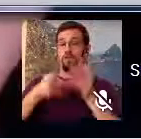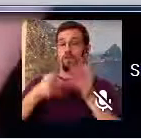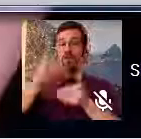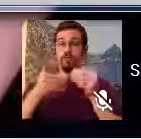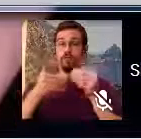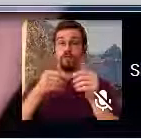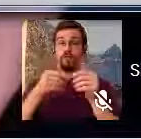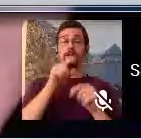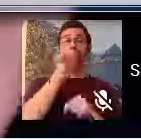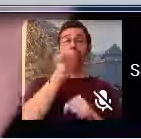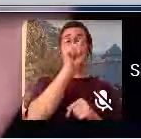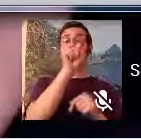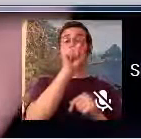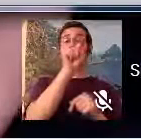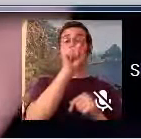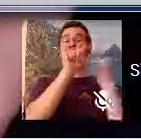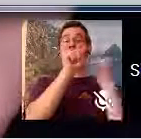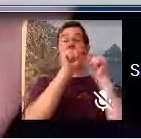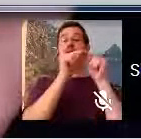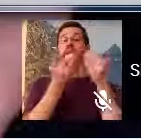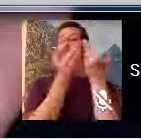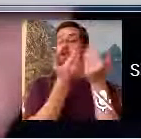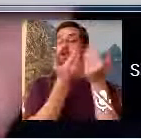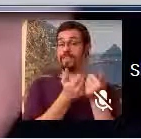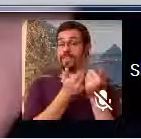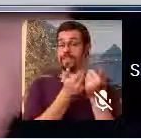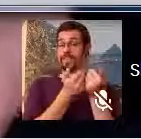goes down to the next square that says